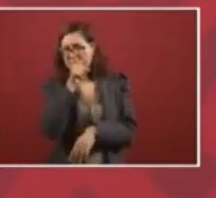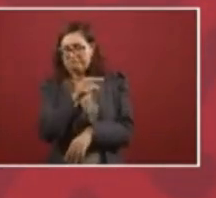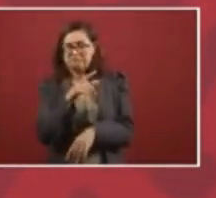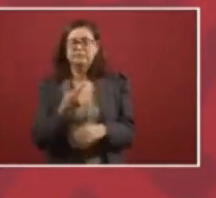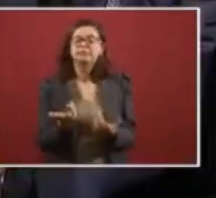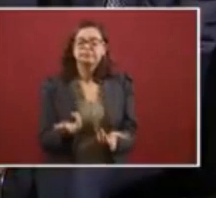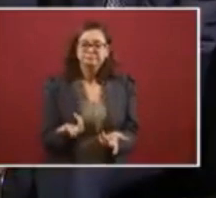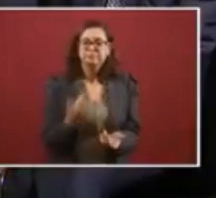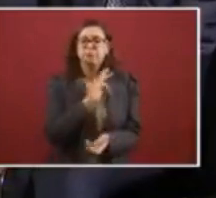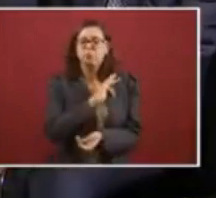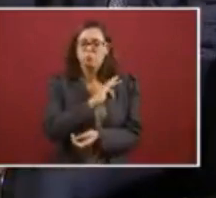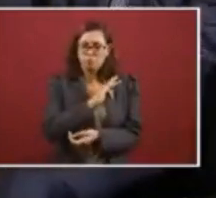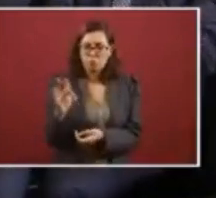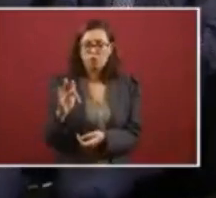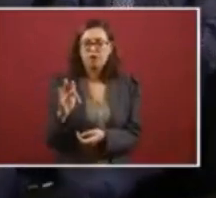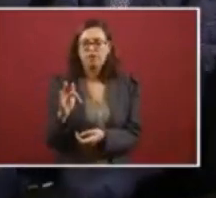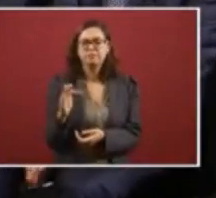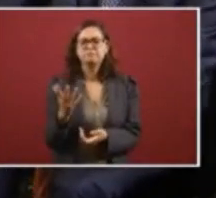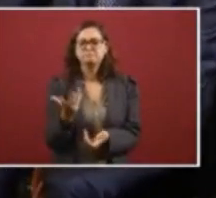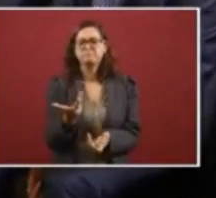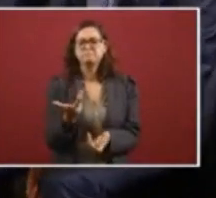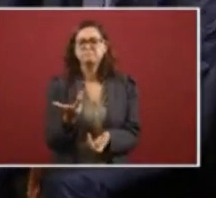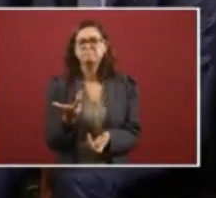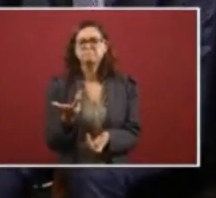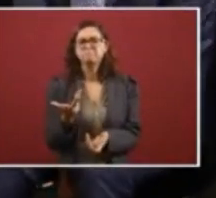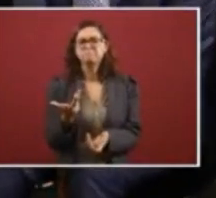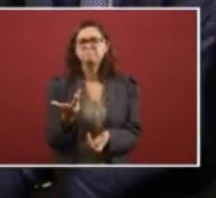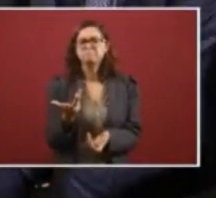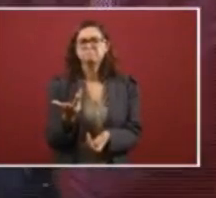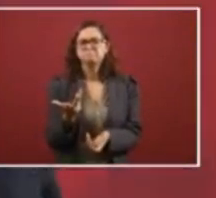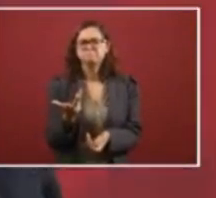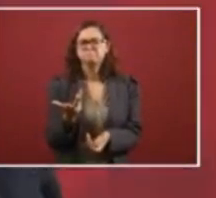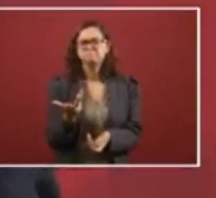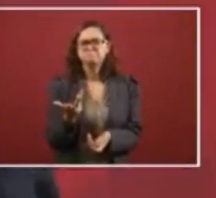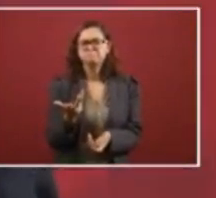world. And it will permit the country,